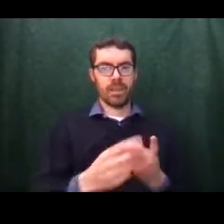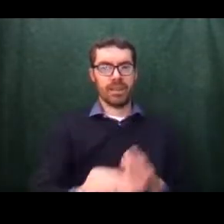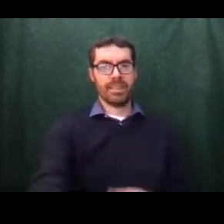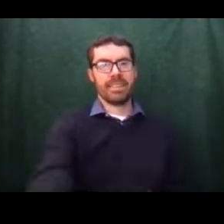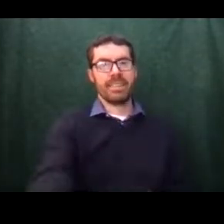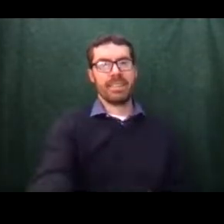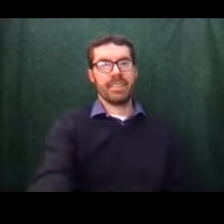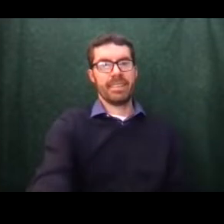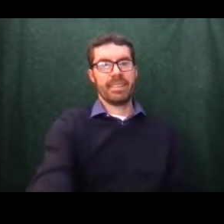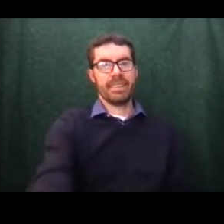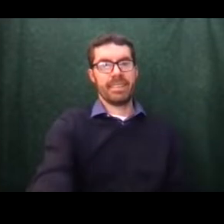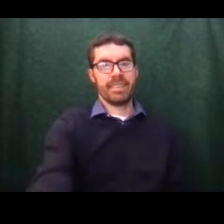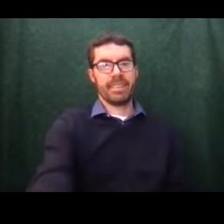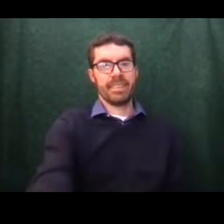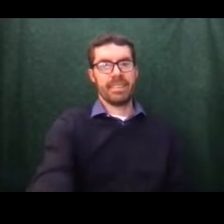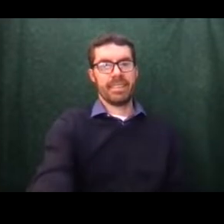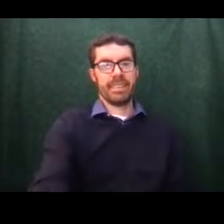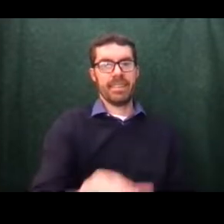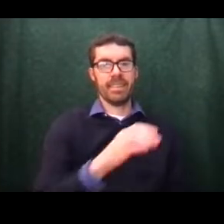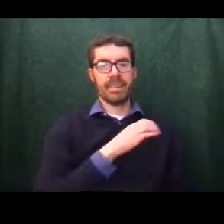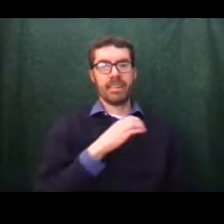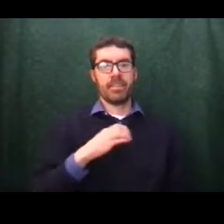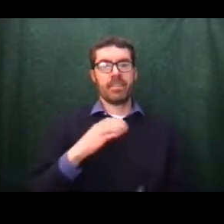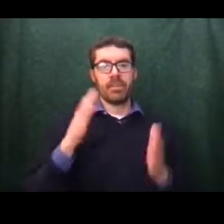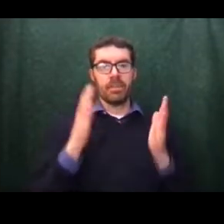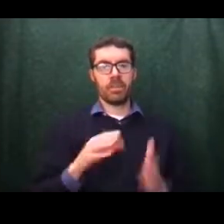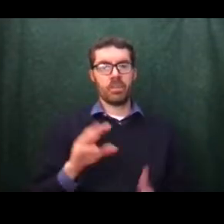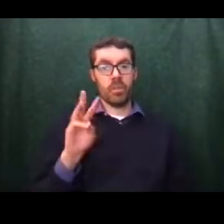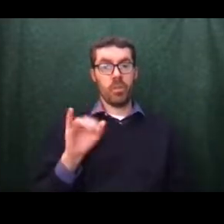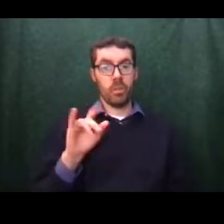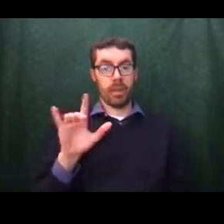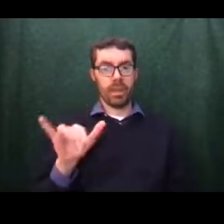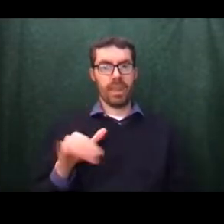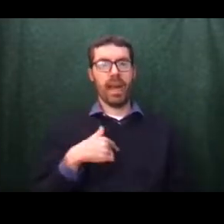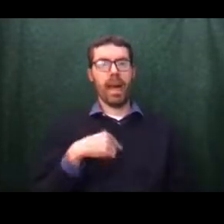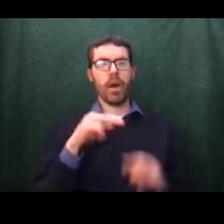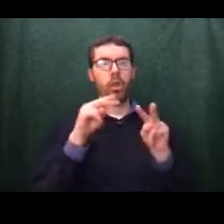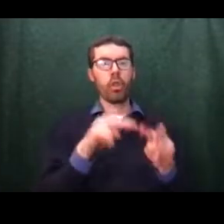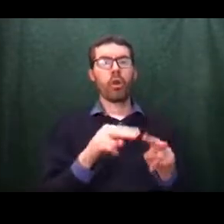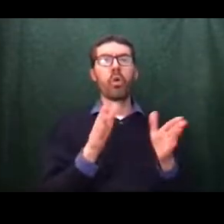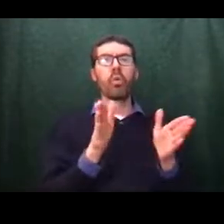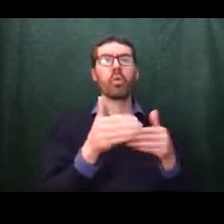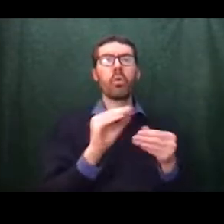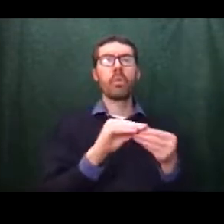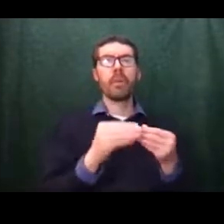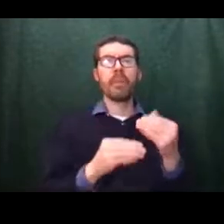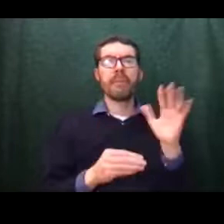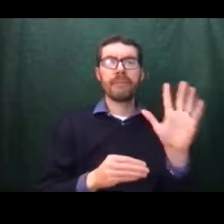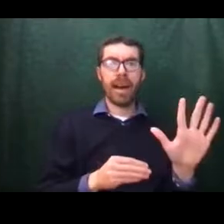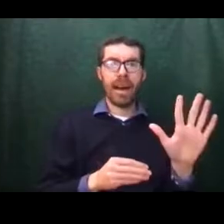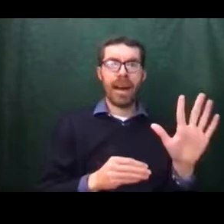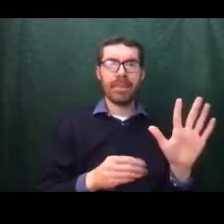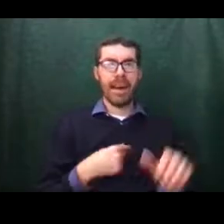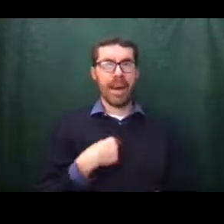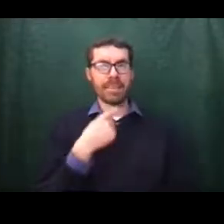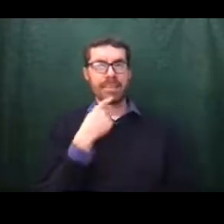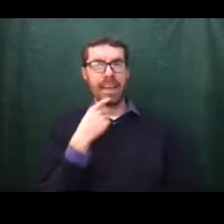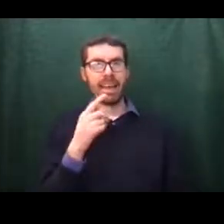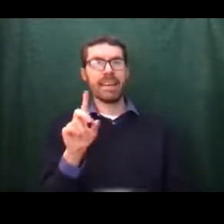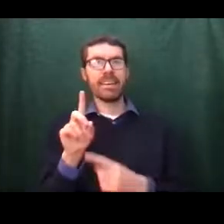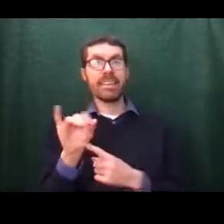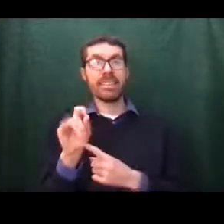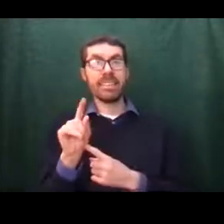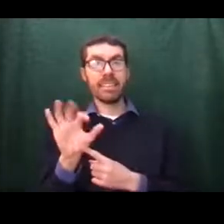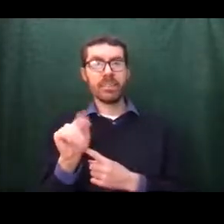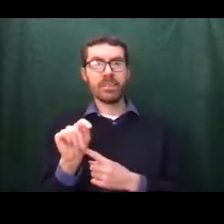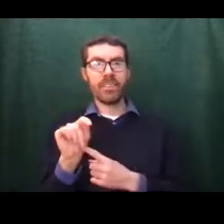was looking at the room number. It said 5. We didn't have a district 5. But I said it anyway, because I was just looking at the room number on the slide,